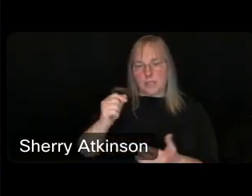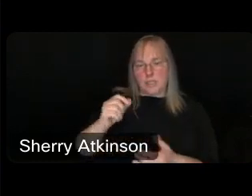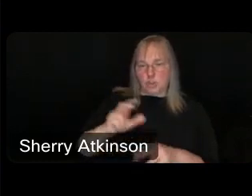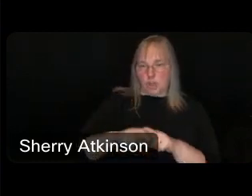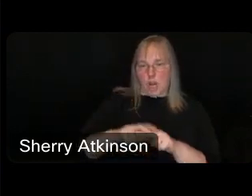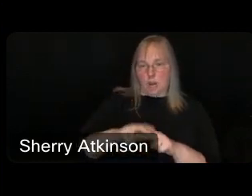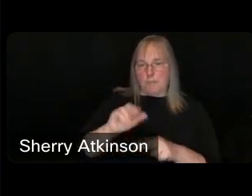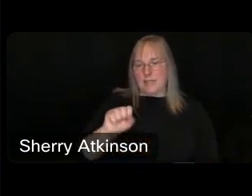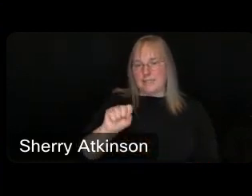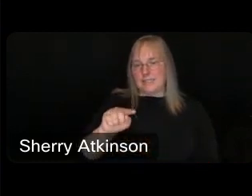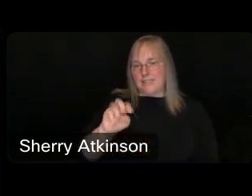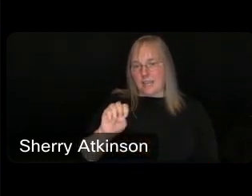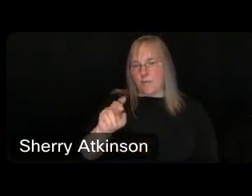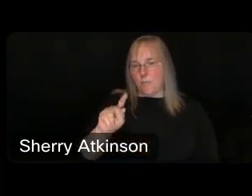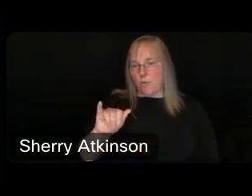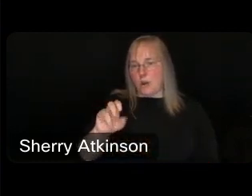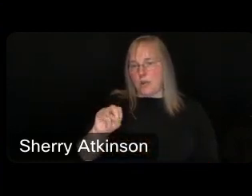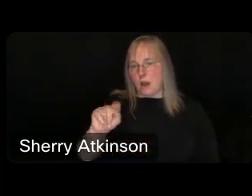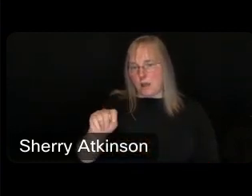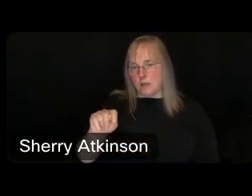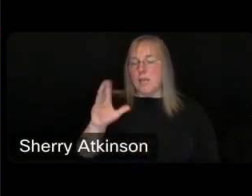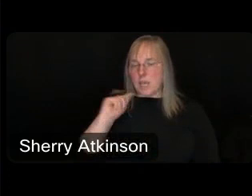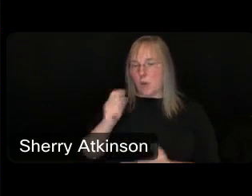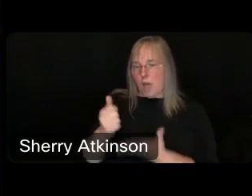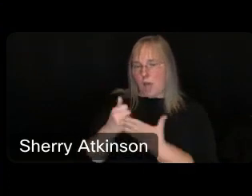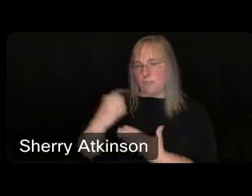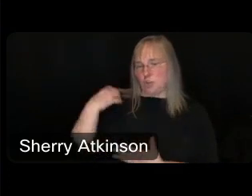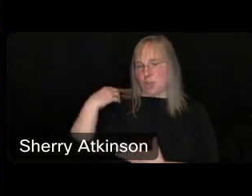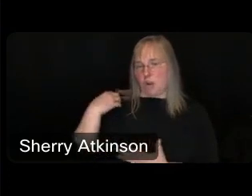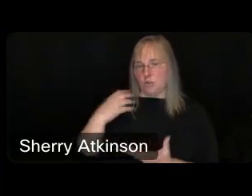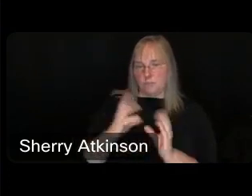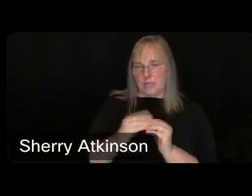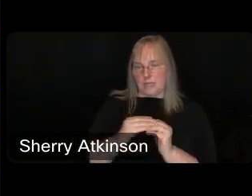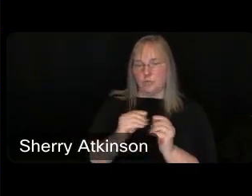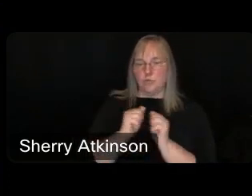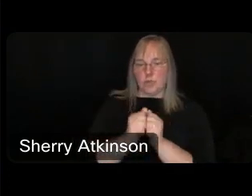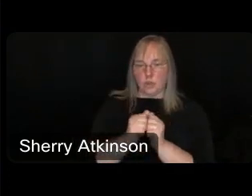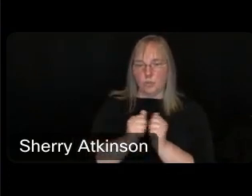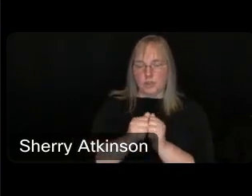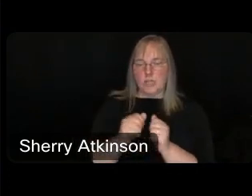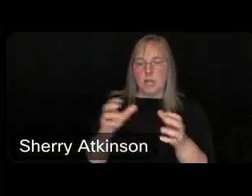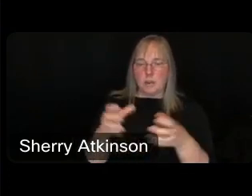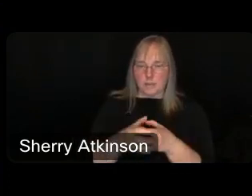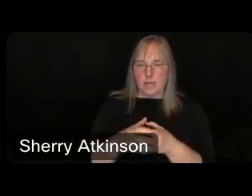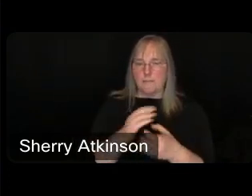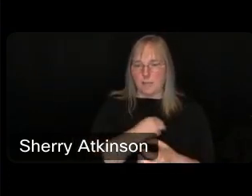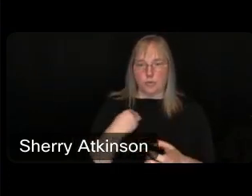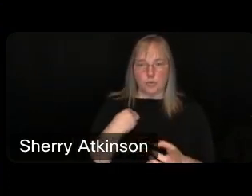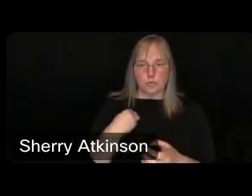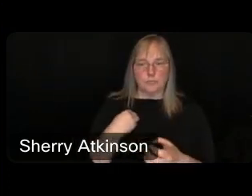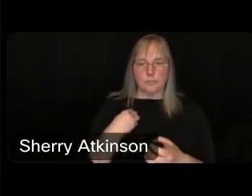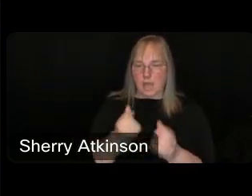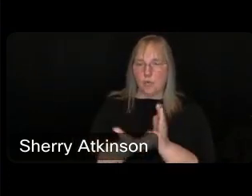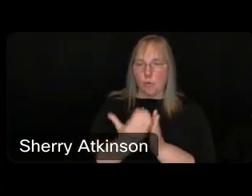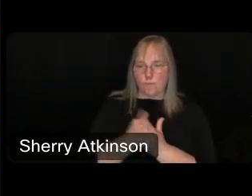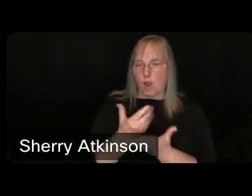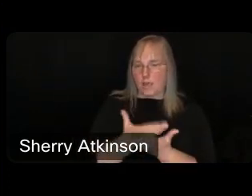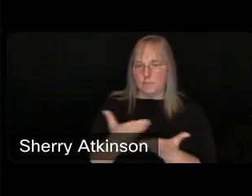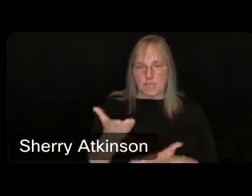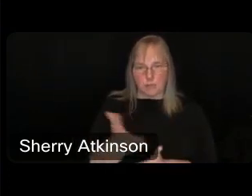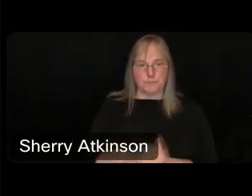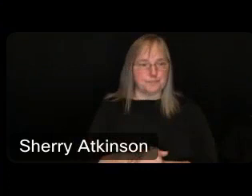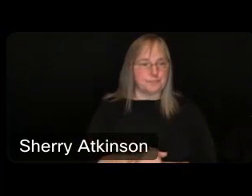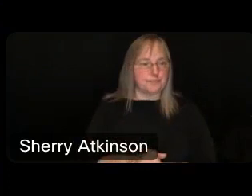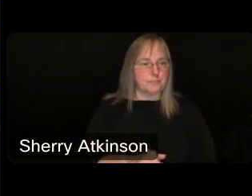me again, and he's going to help chair the meeting together with the committee members there and go over the items there. So